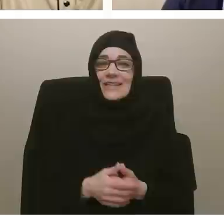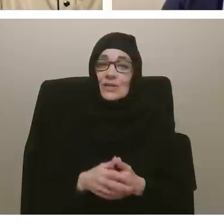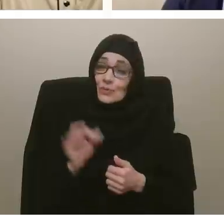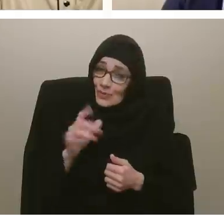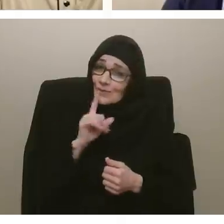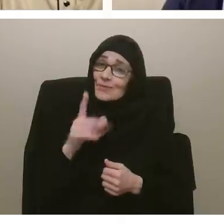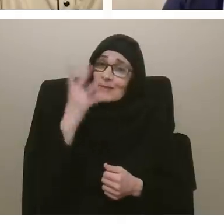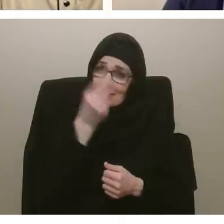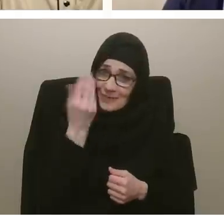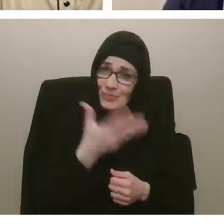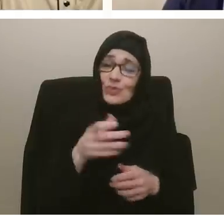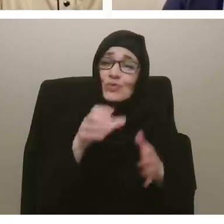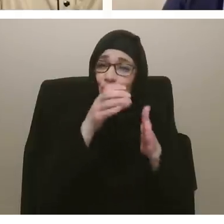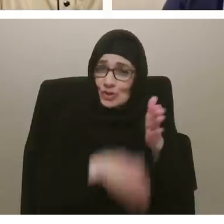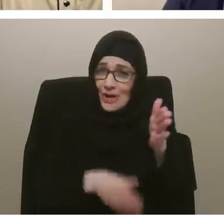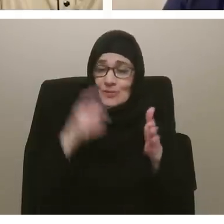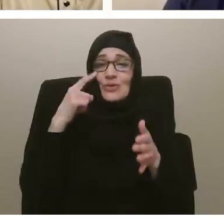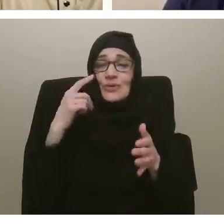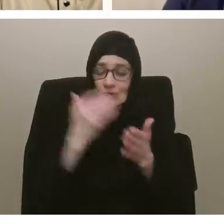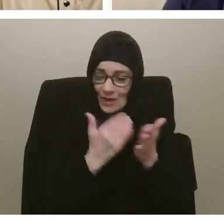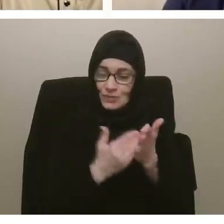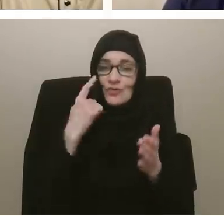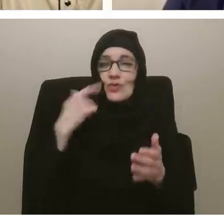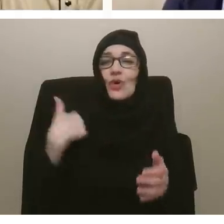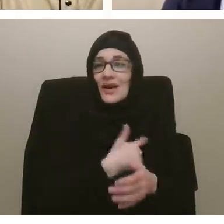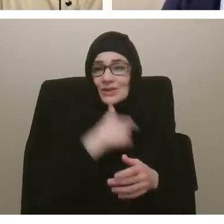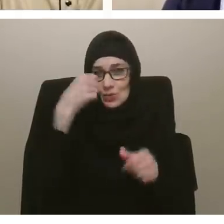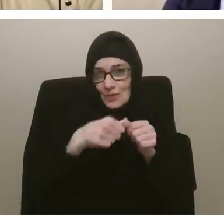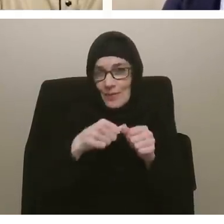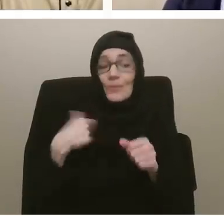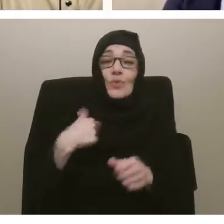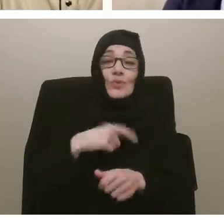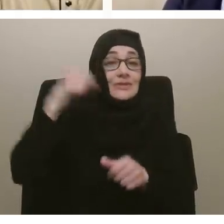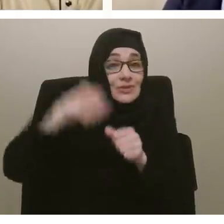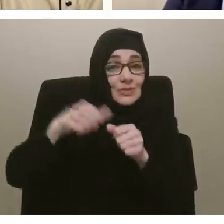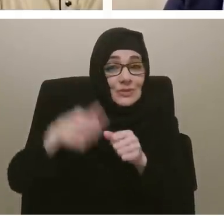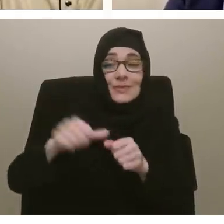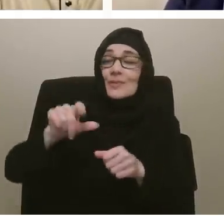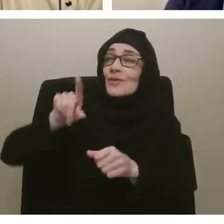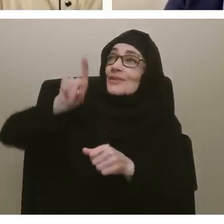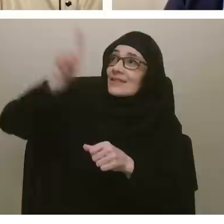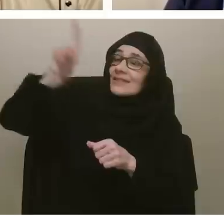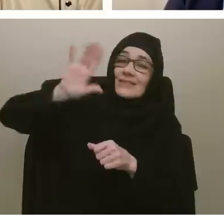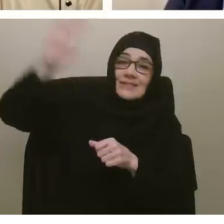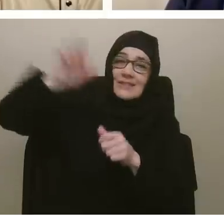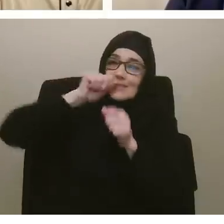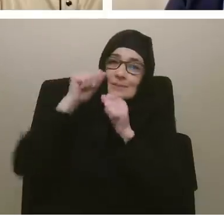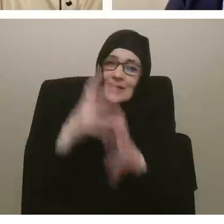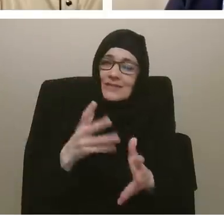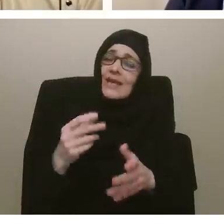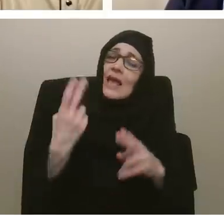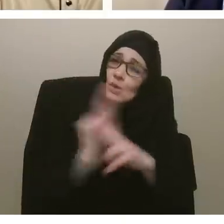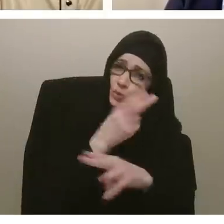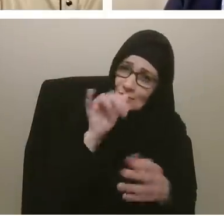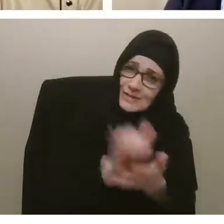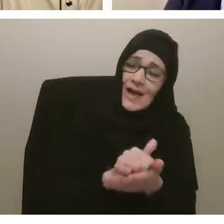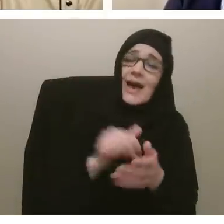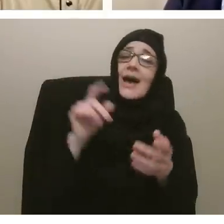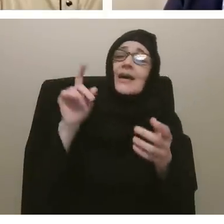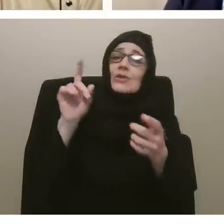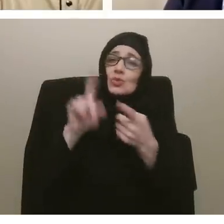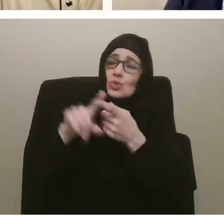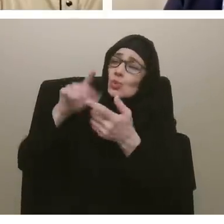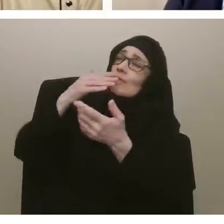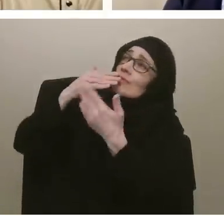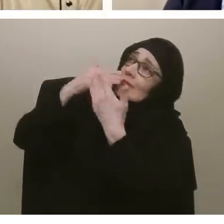remember, that we should remember the blessings of Allah subhanahu wa ta'ala upon us and use that as a means to thank him and to tell others to thank